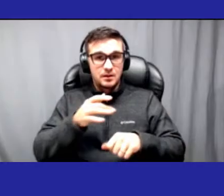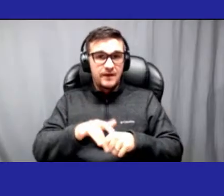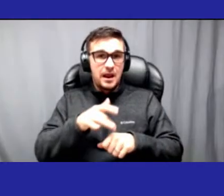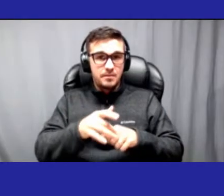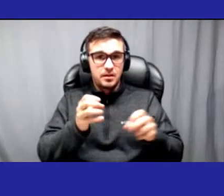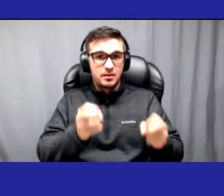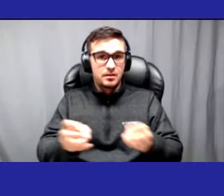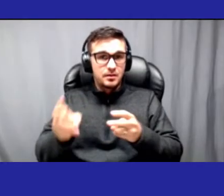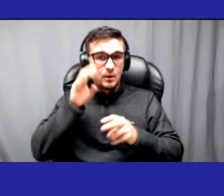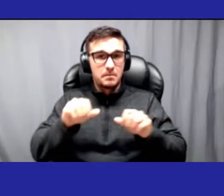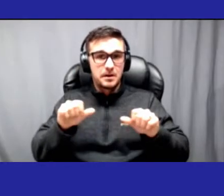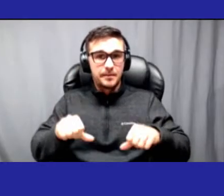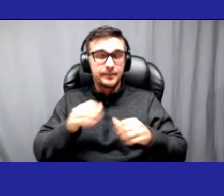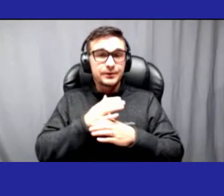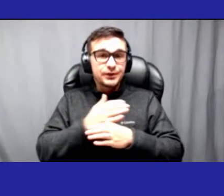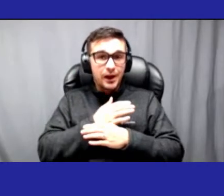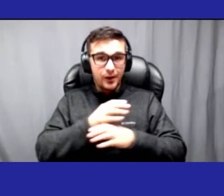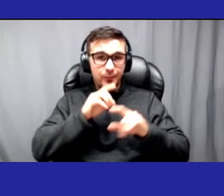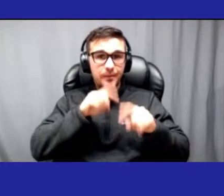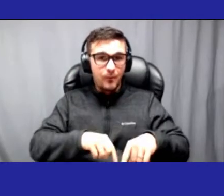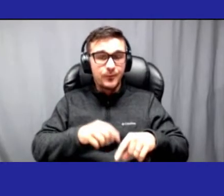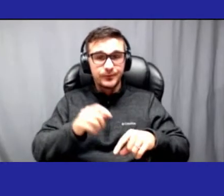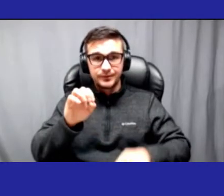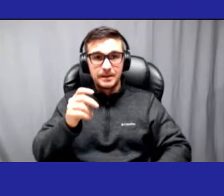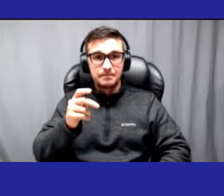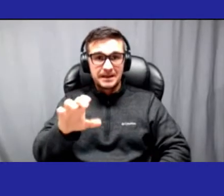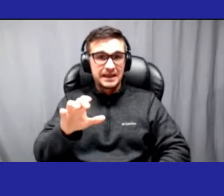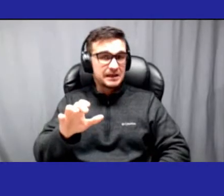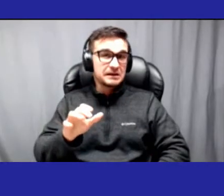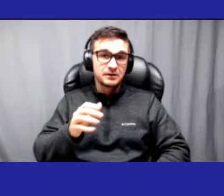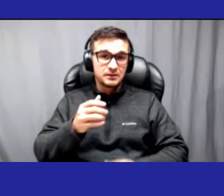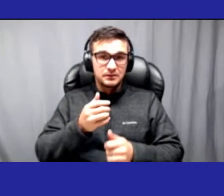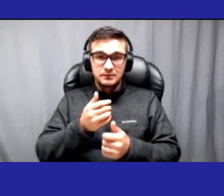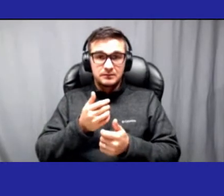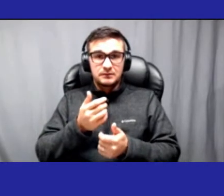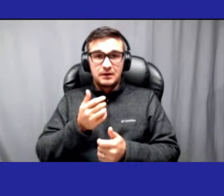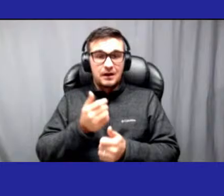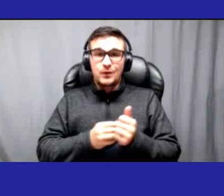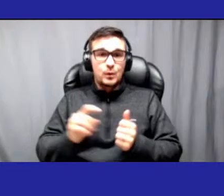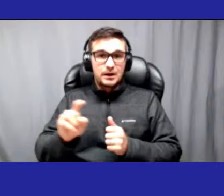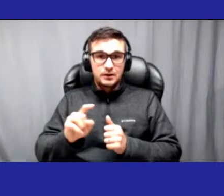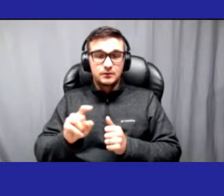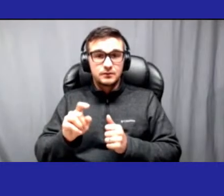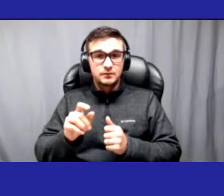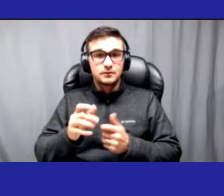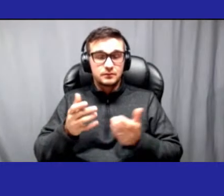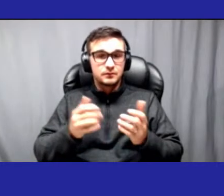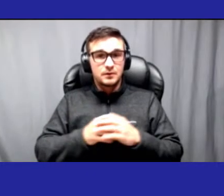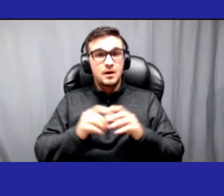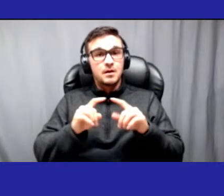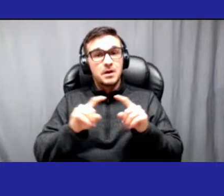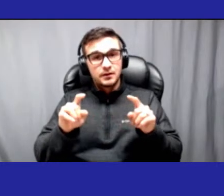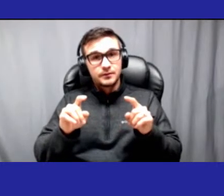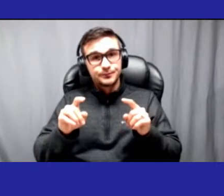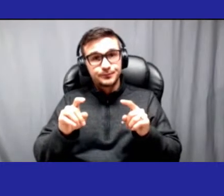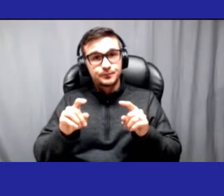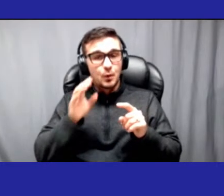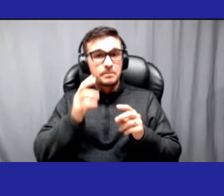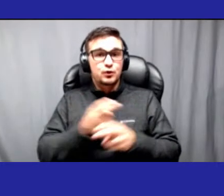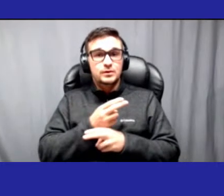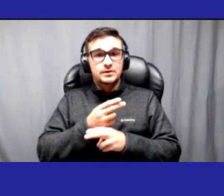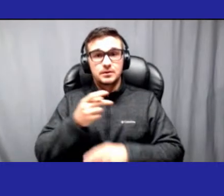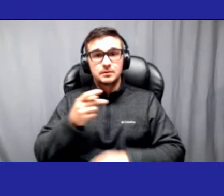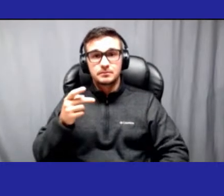reports, Epic everywhere. So just that exact date. But as a bridge, we will be using PowerShare. I mean, I agree they don't